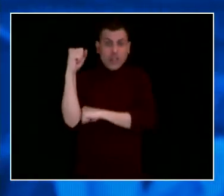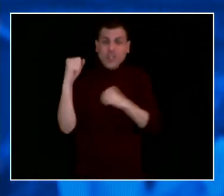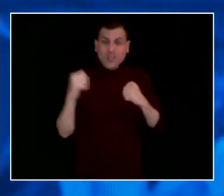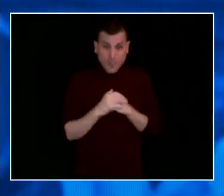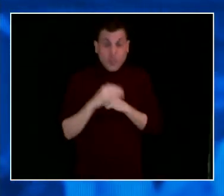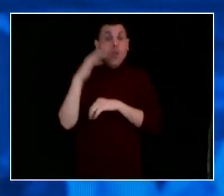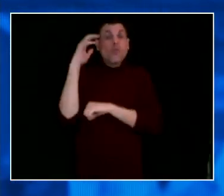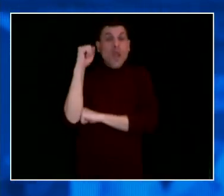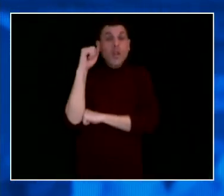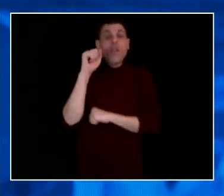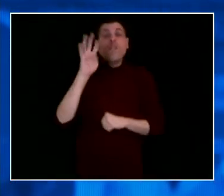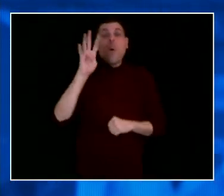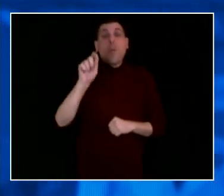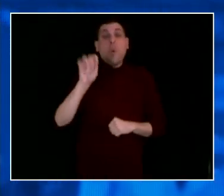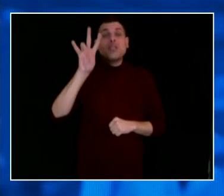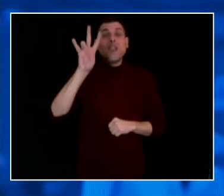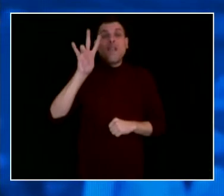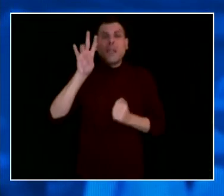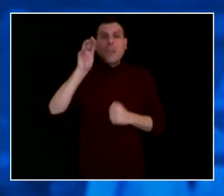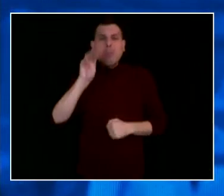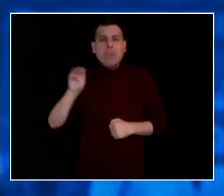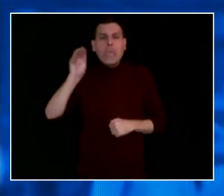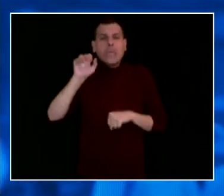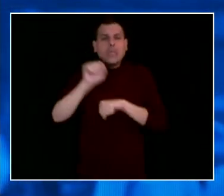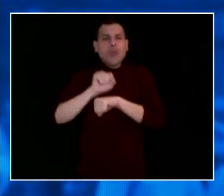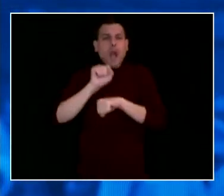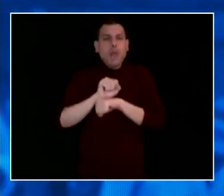4.7 million jobs and a record